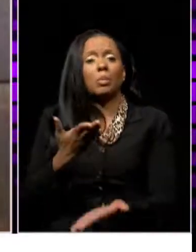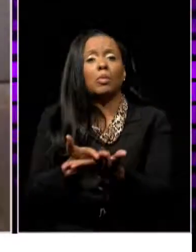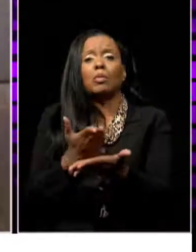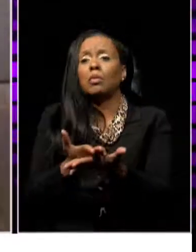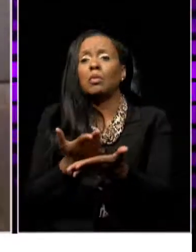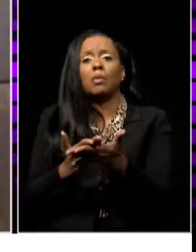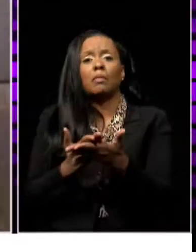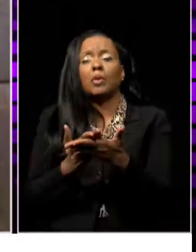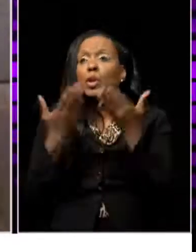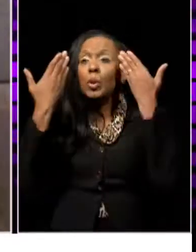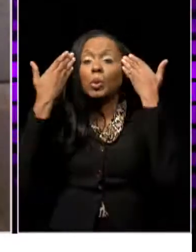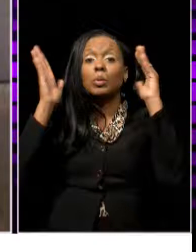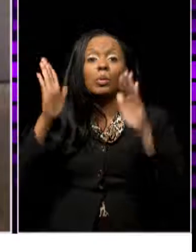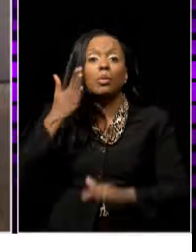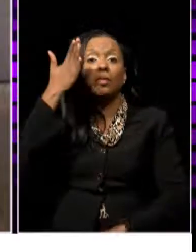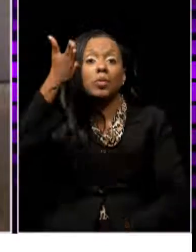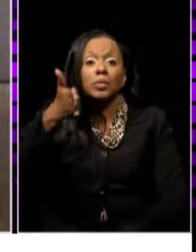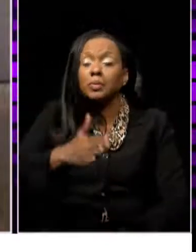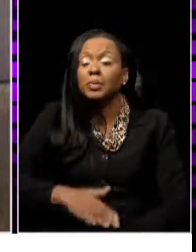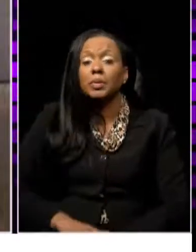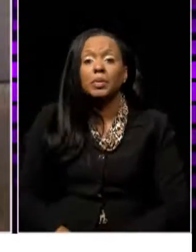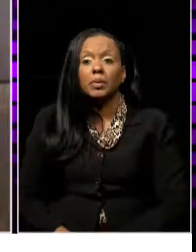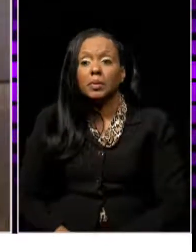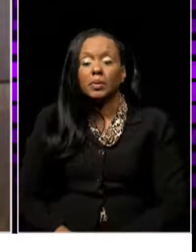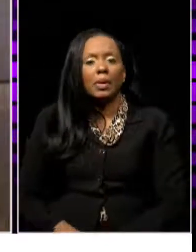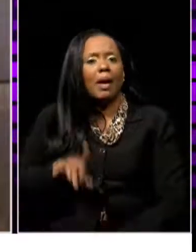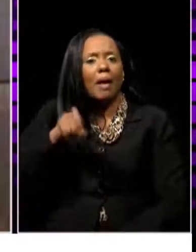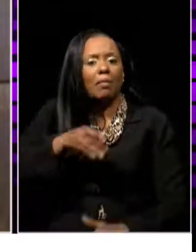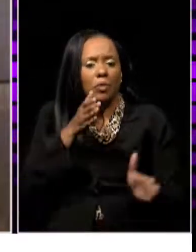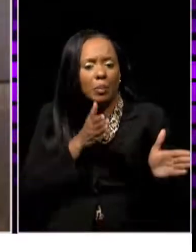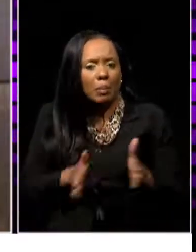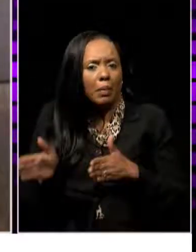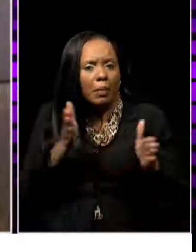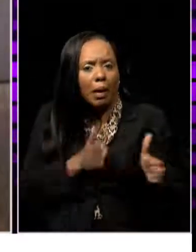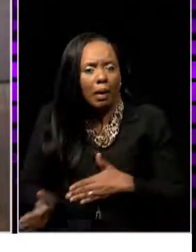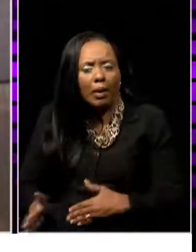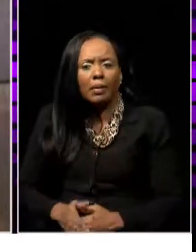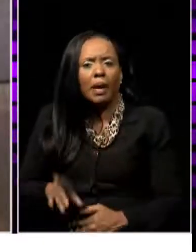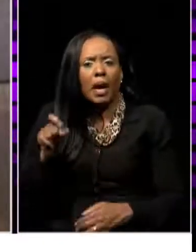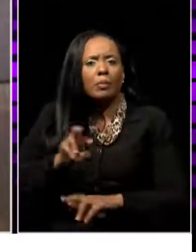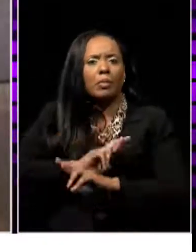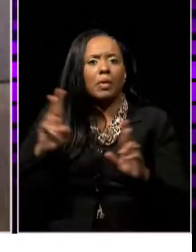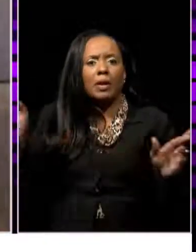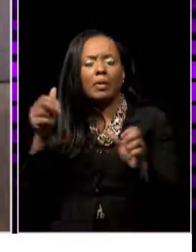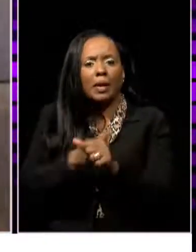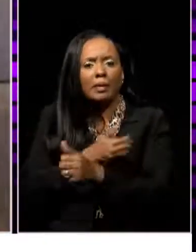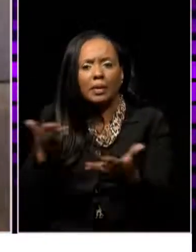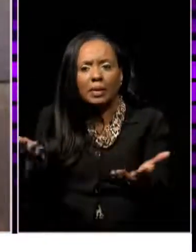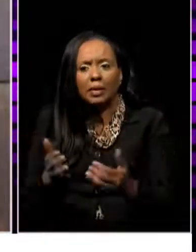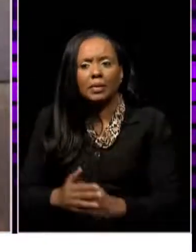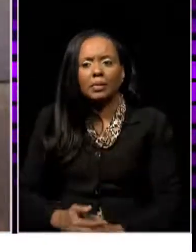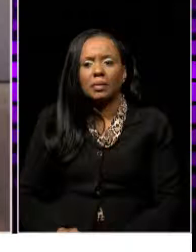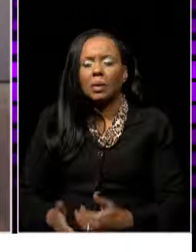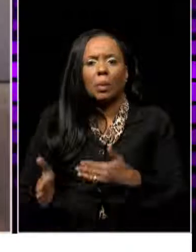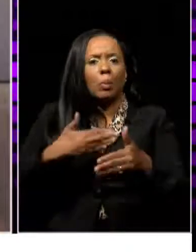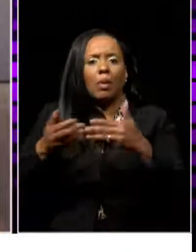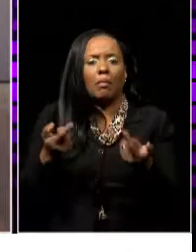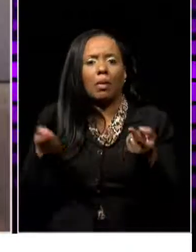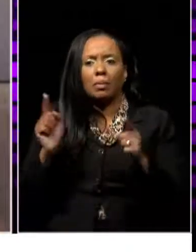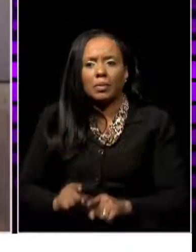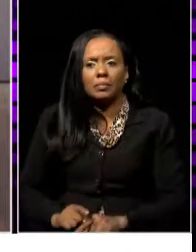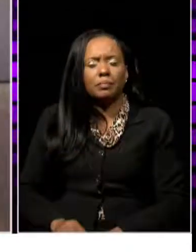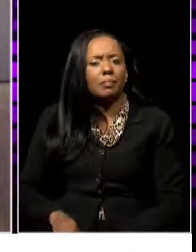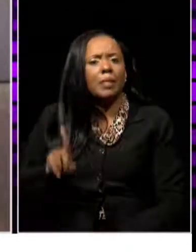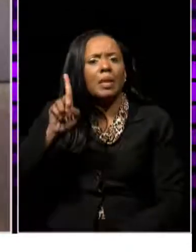better to be prepared for all eventualities, or as much eventualities that may be possible, so that you may be able to